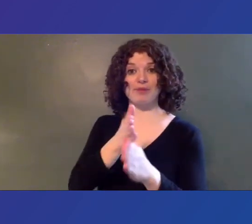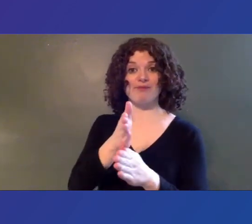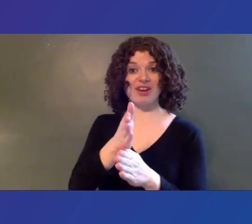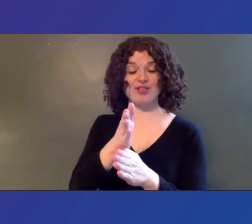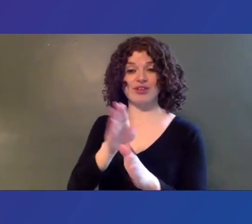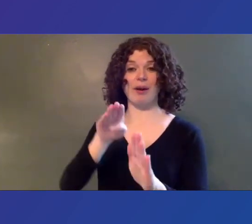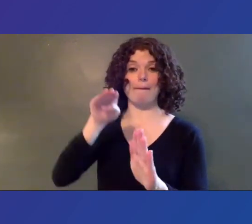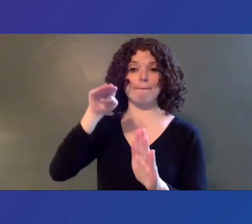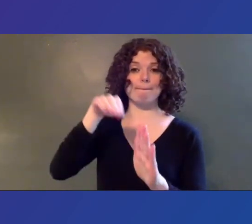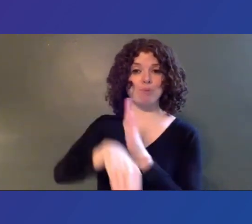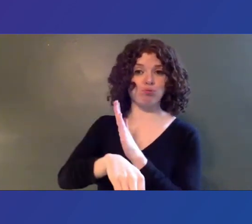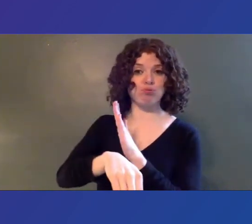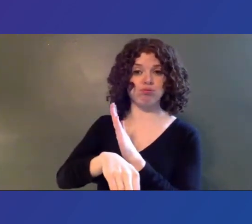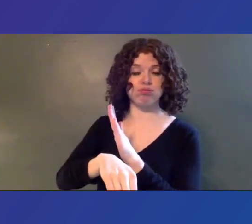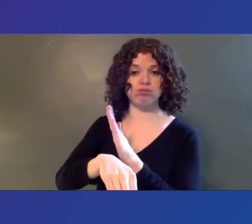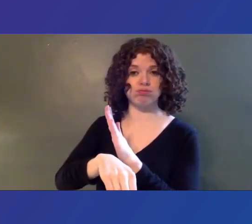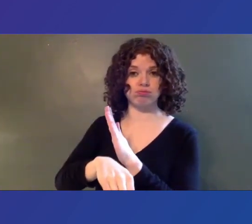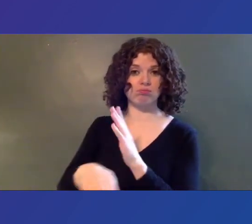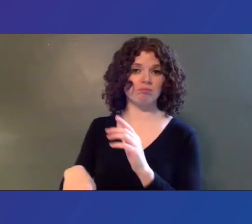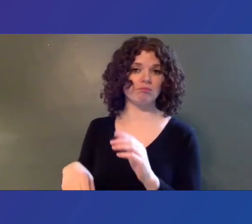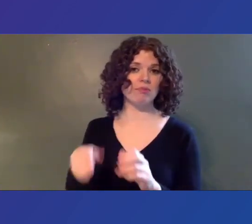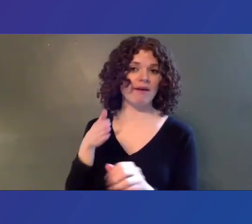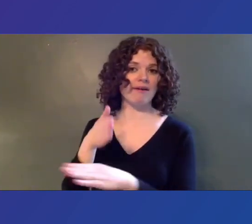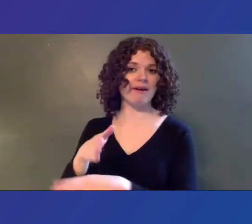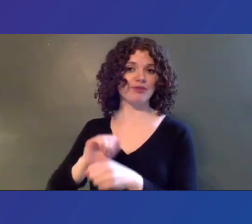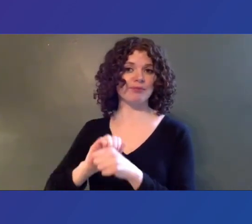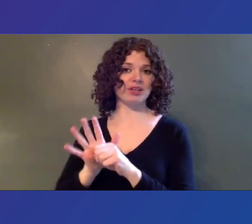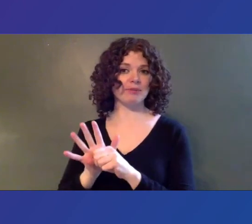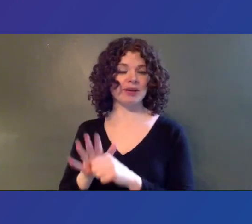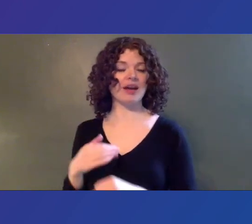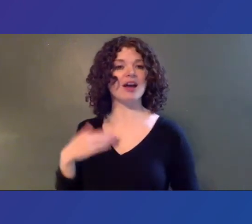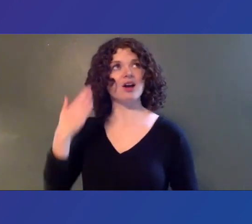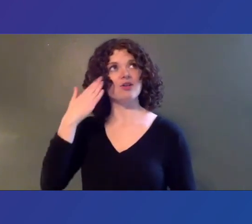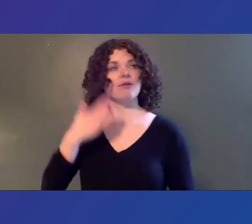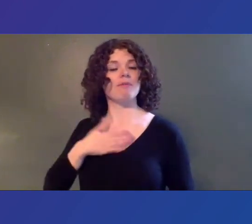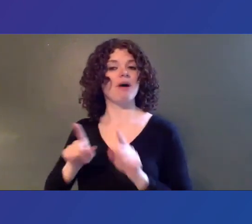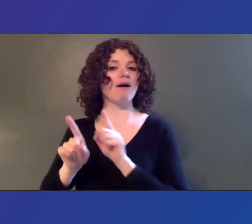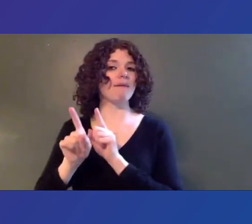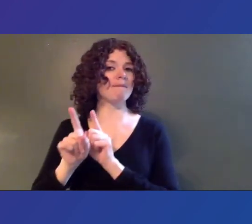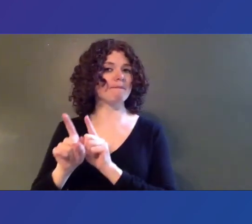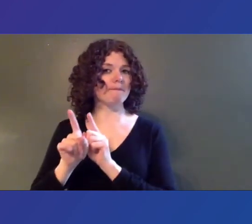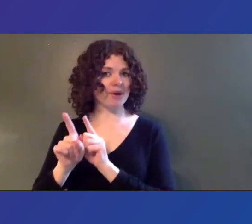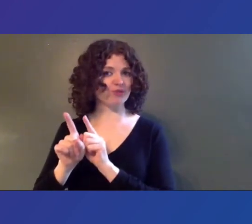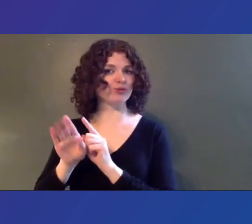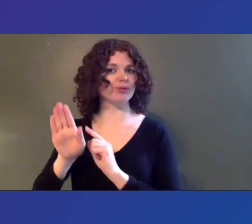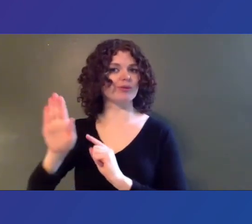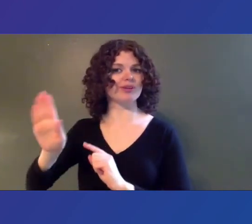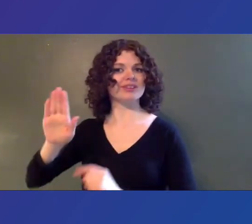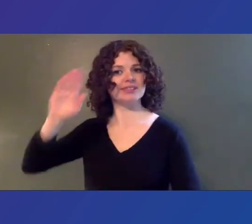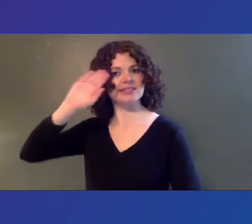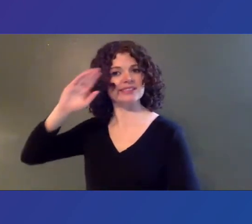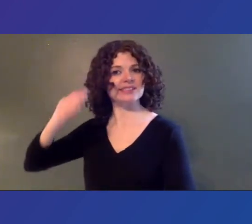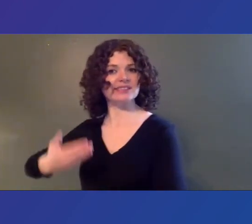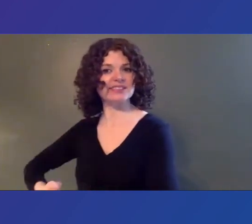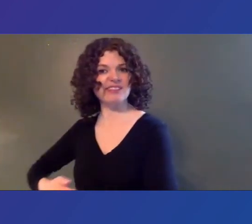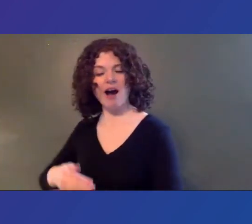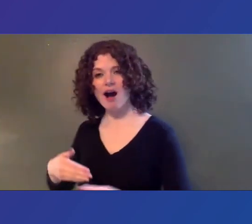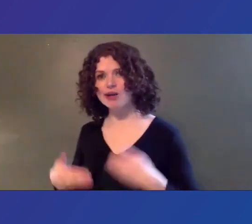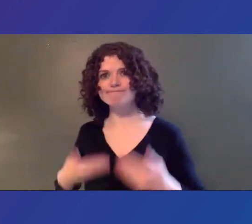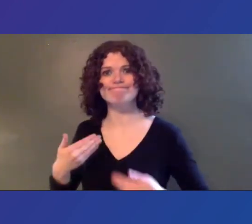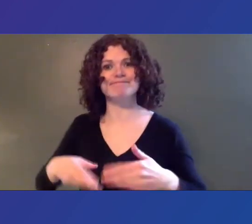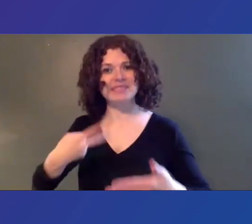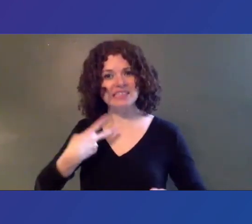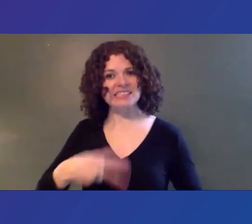pandemic. And I actually know a mentor of mine told me how her son, who actively is a dancer, is now wanting to pursue law as a result